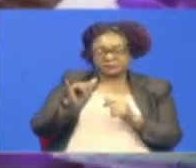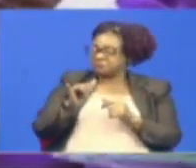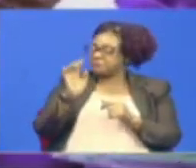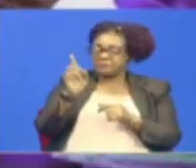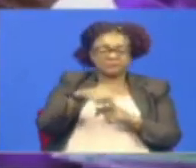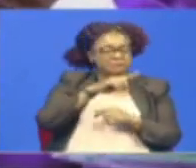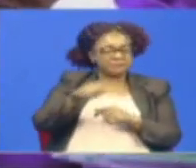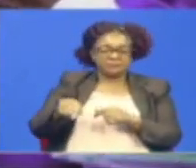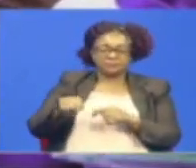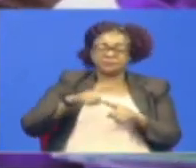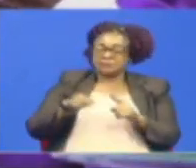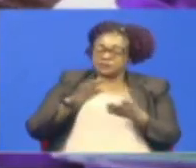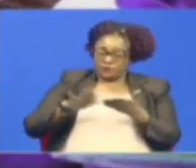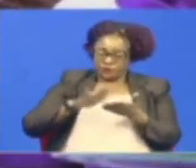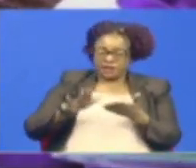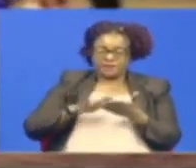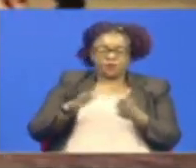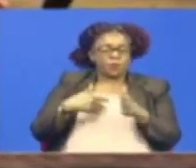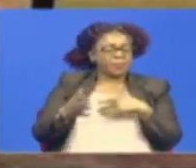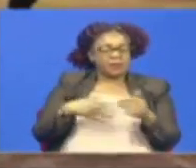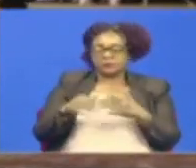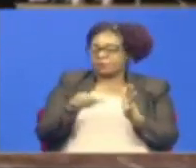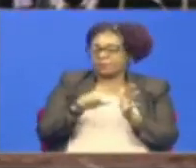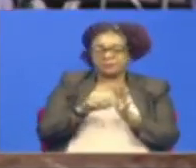but you will be forgiven without much hassle.